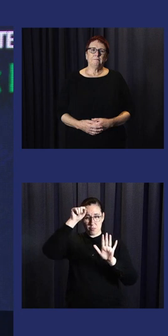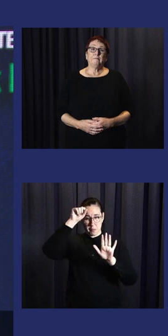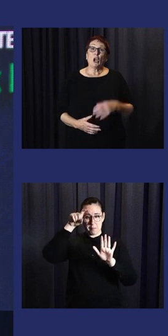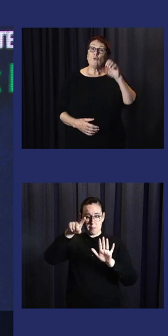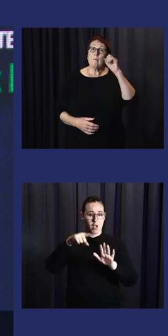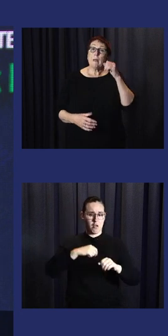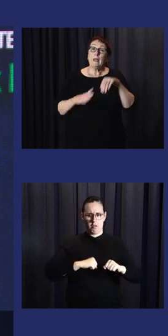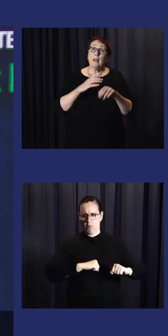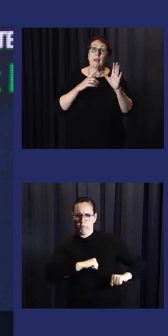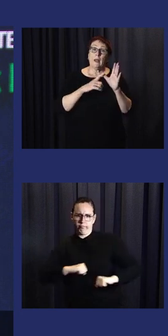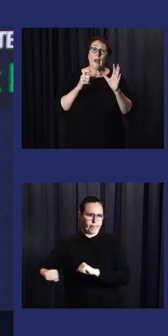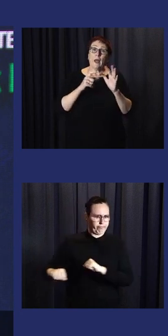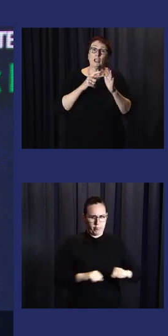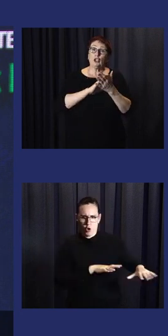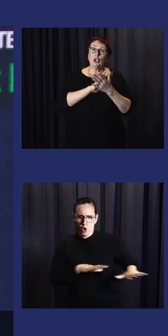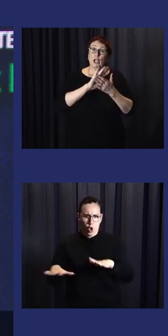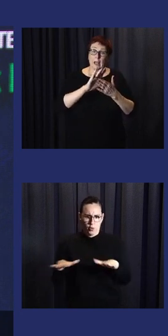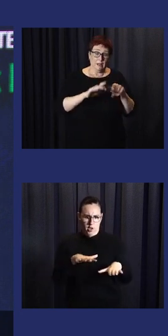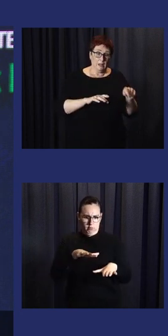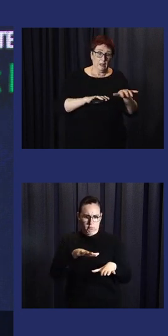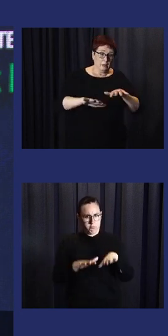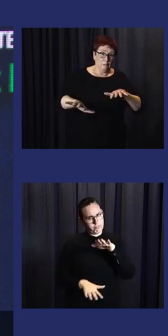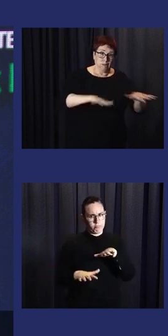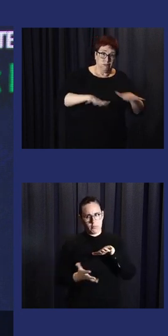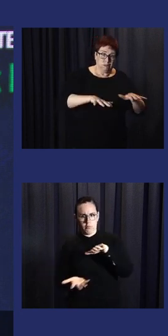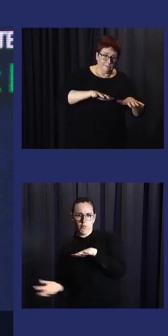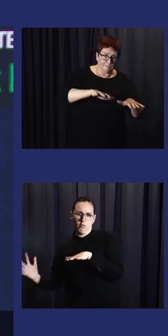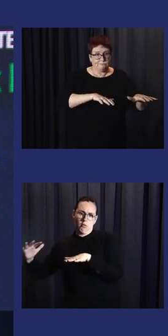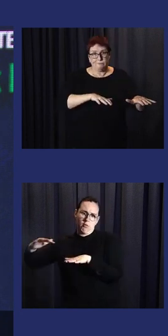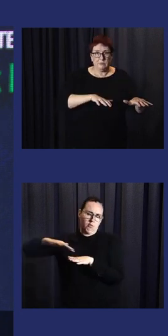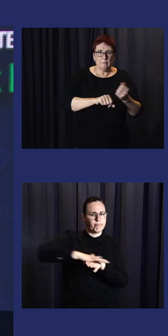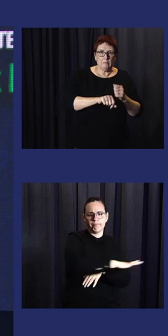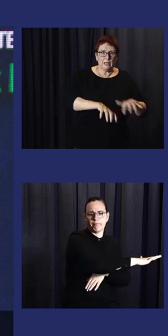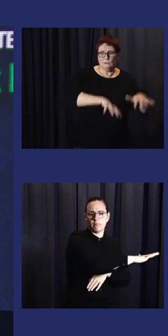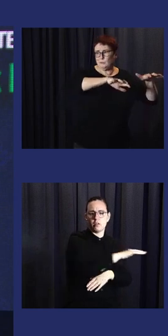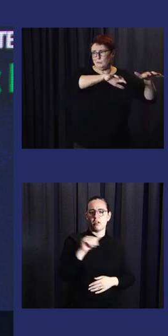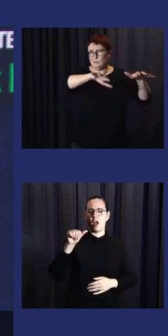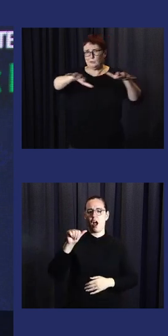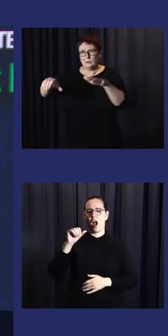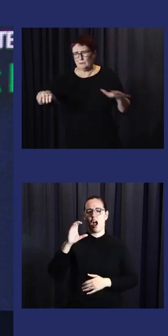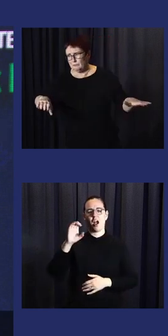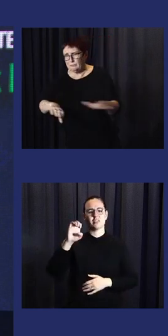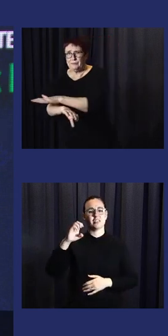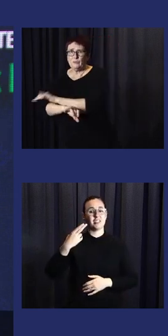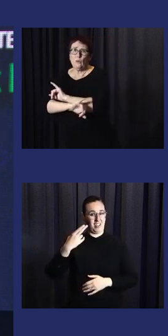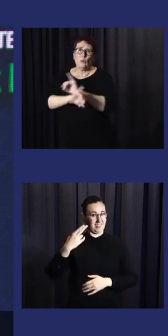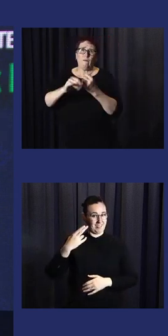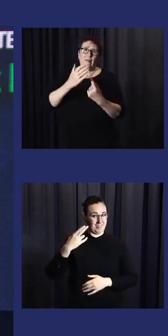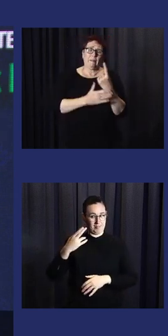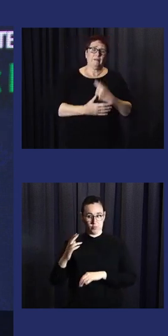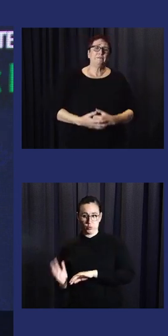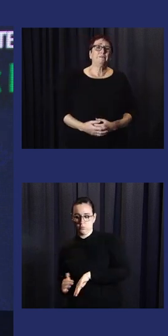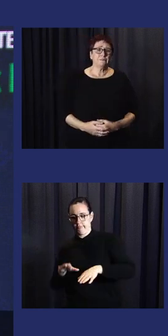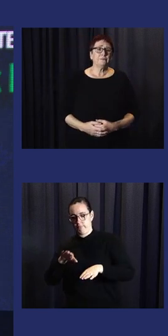Aceh have changed our perspective on disaster. It is no longer an event considered